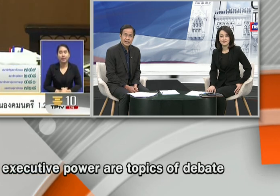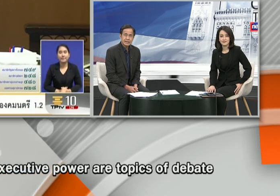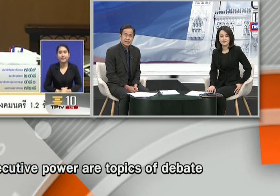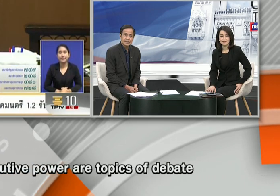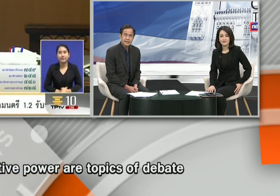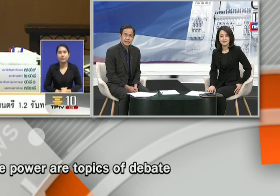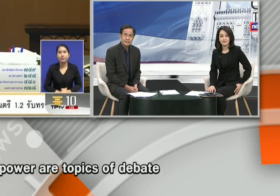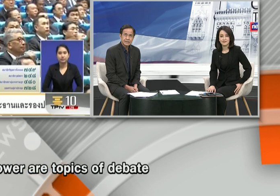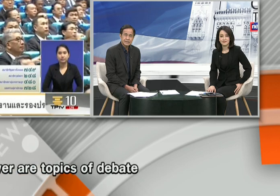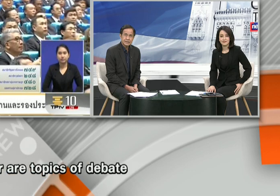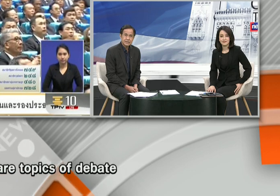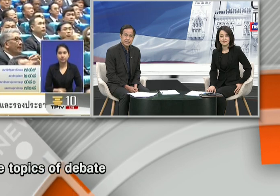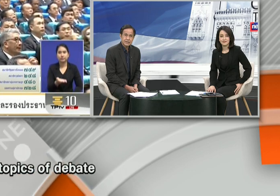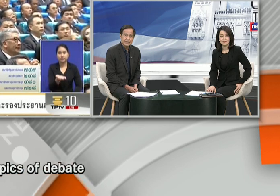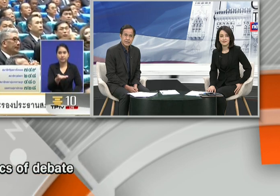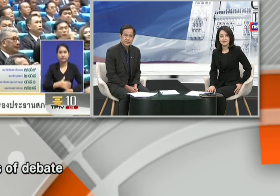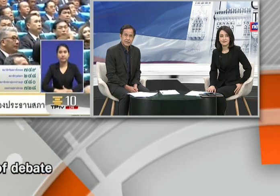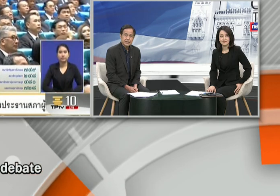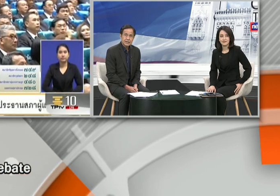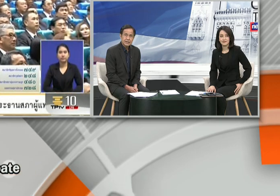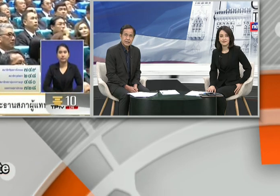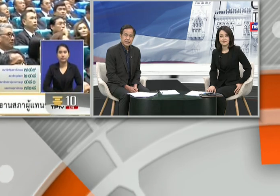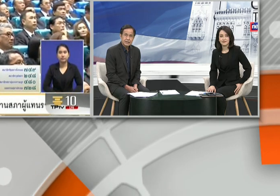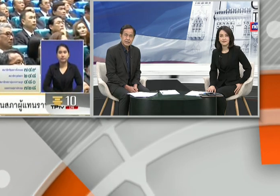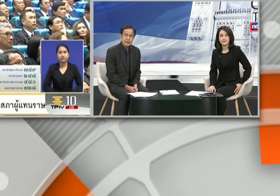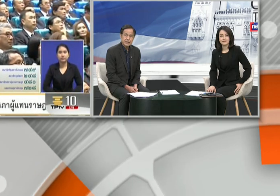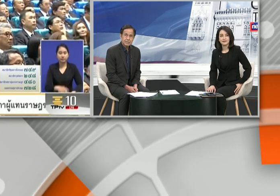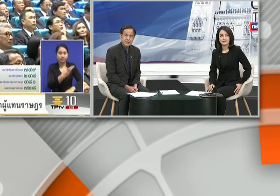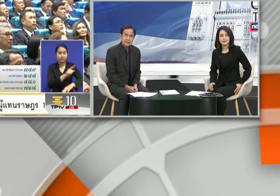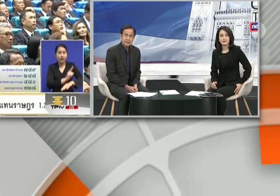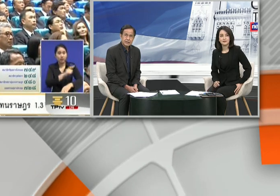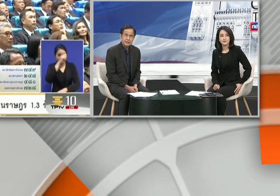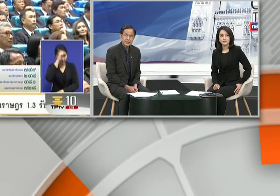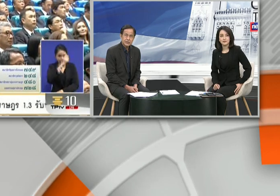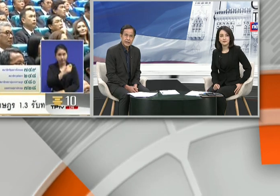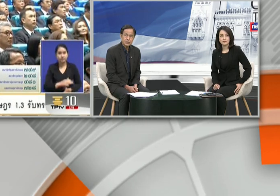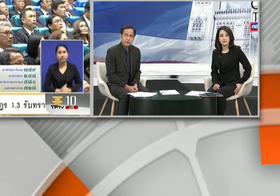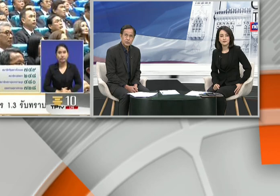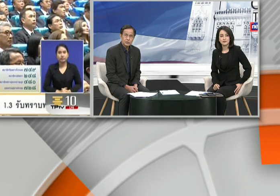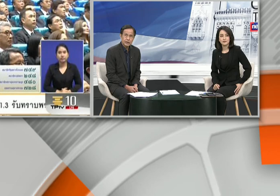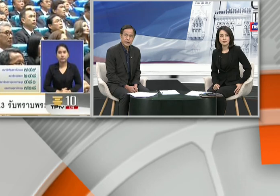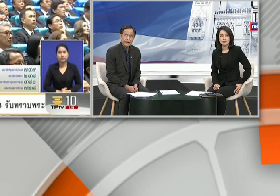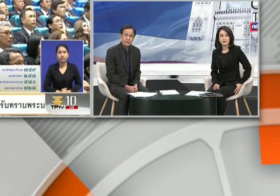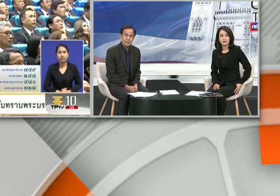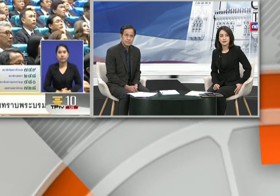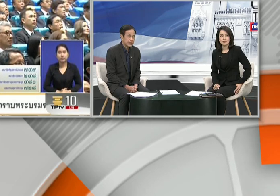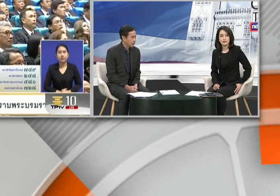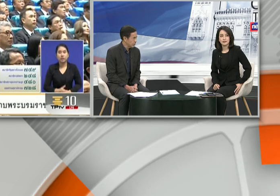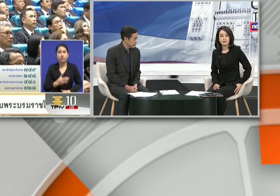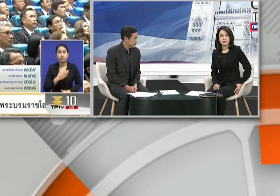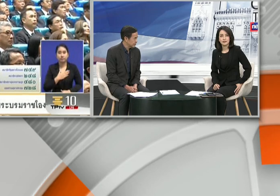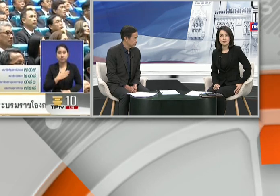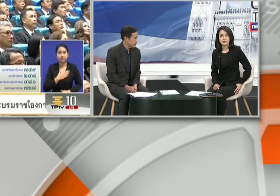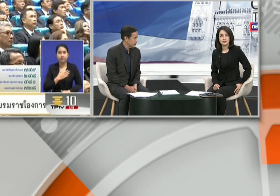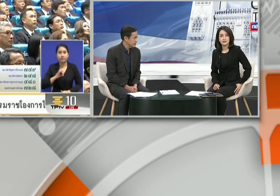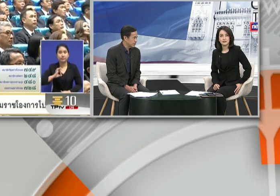And again, the MP is trying to have the debate